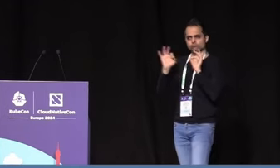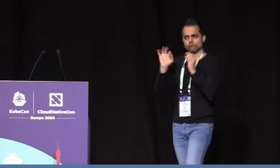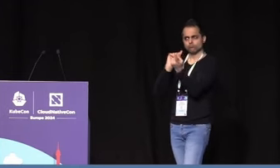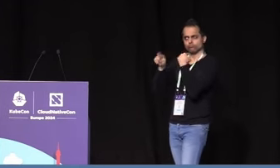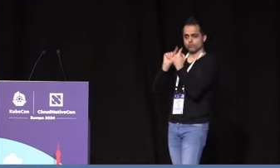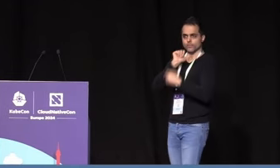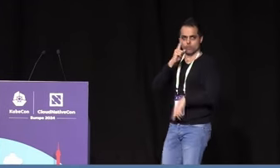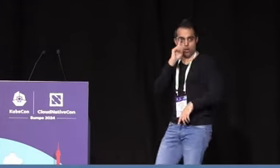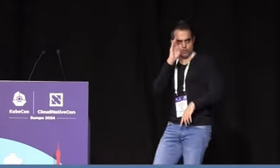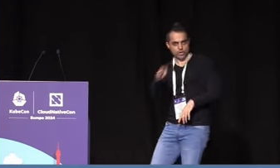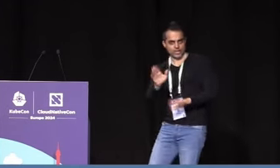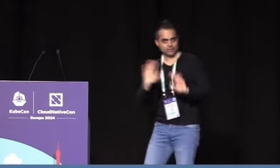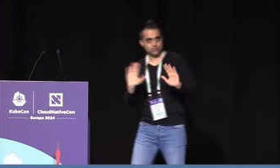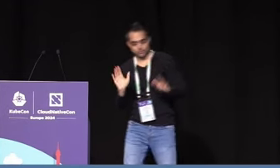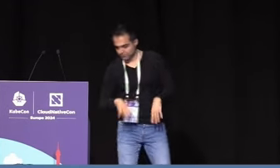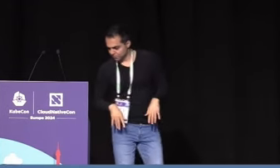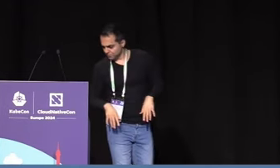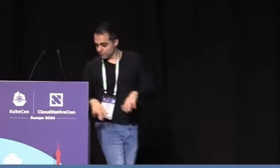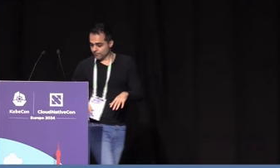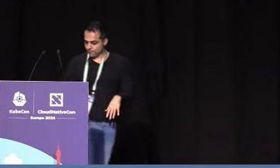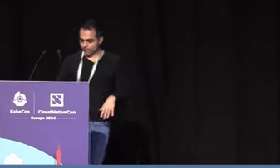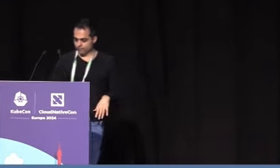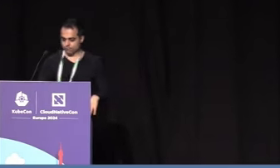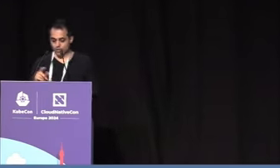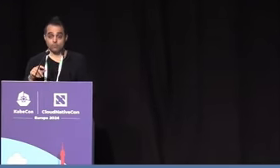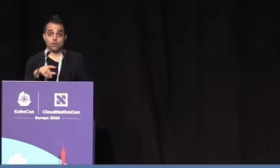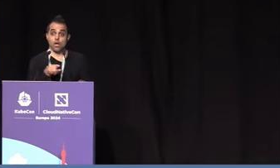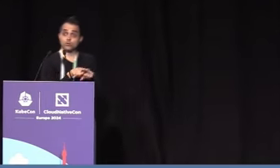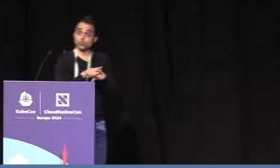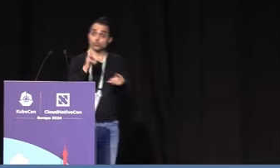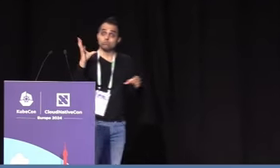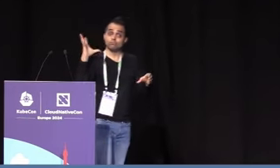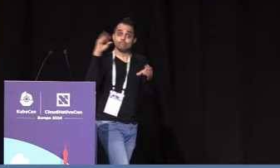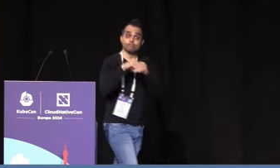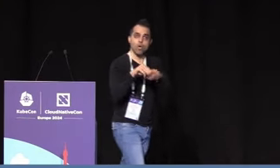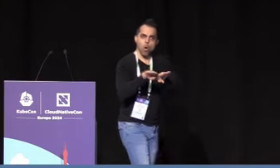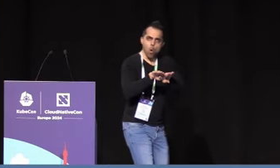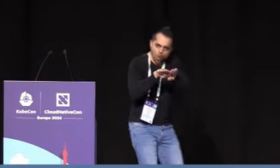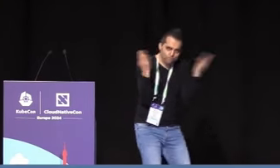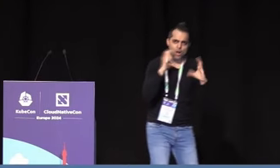And interviews over the telephone tend to be one-way rather than two-way if these things are not utilized.